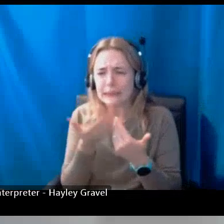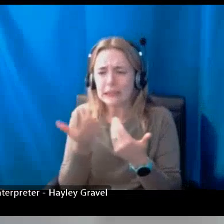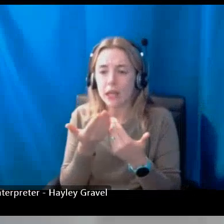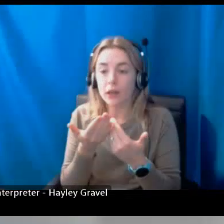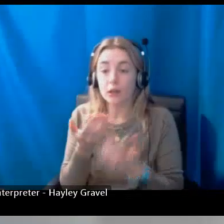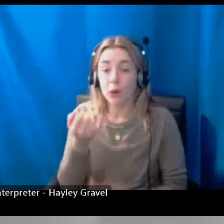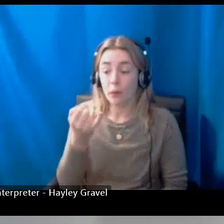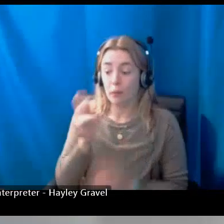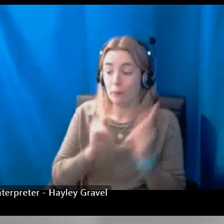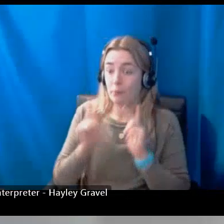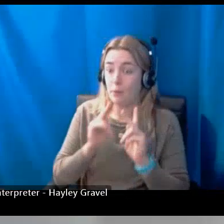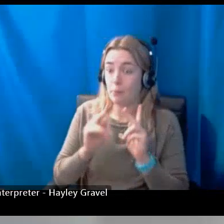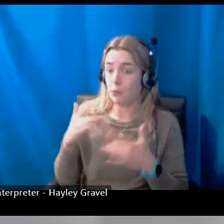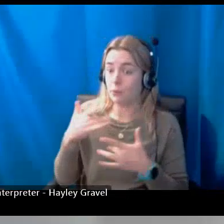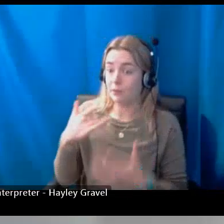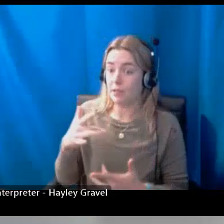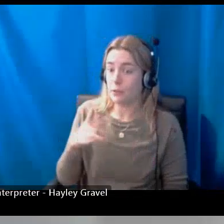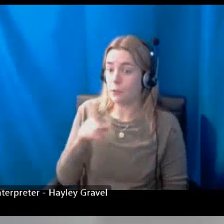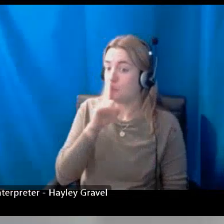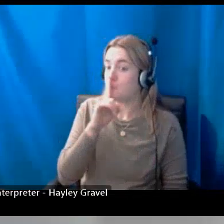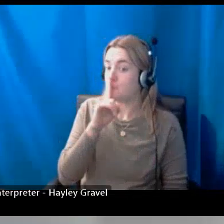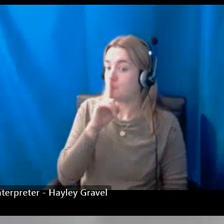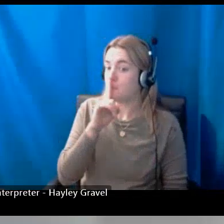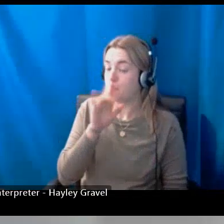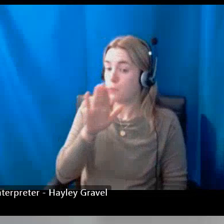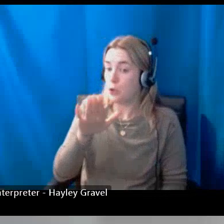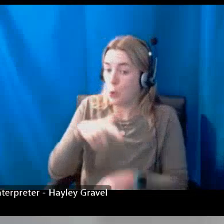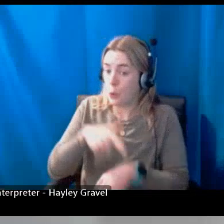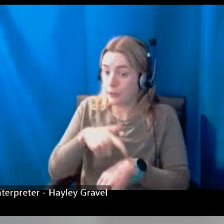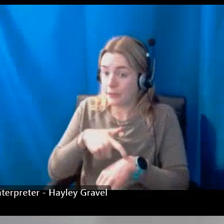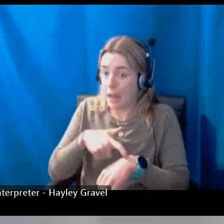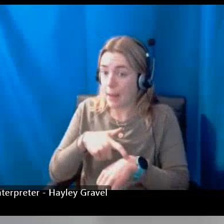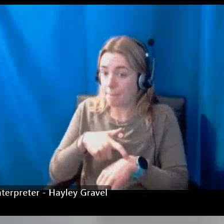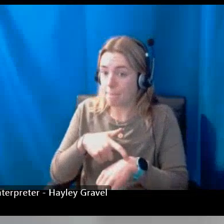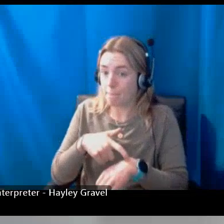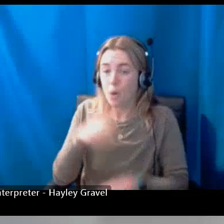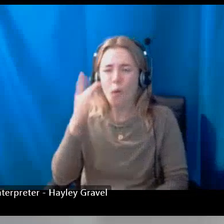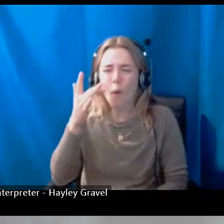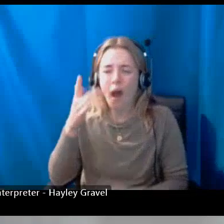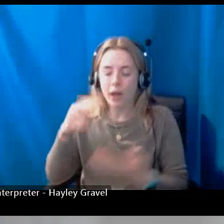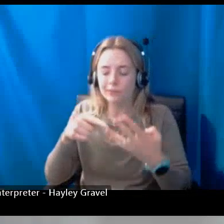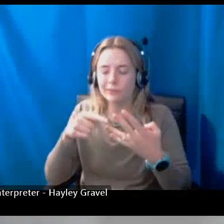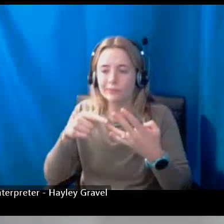because this is going to be the bulk of your work. Writing your argument, you can do that in your sleep.